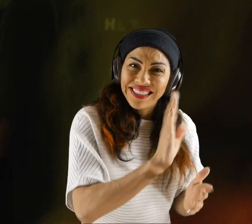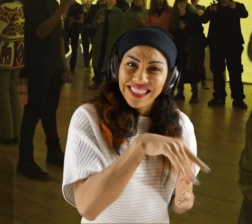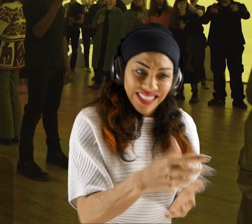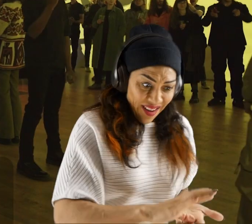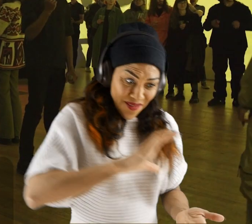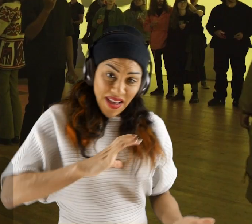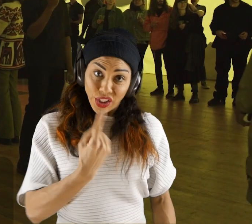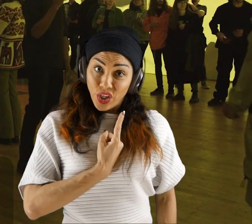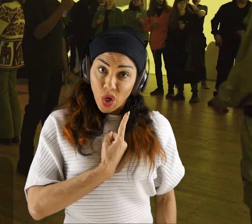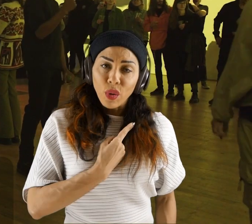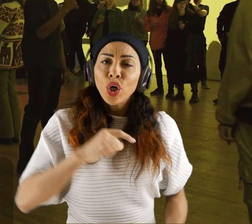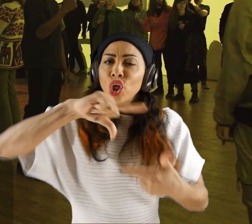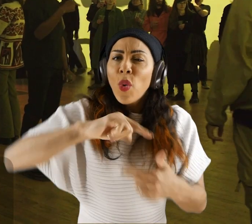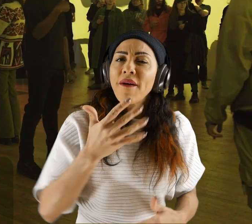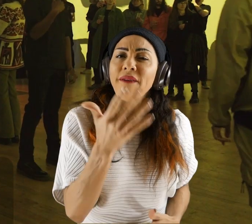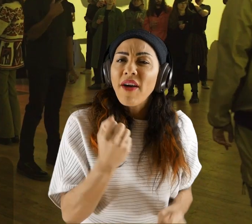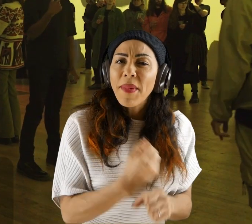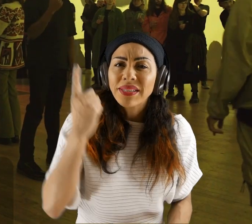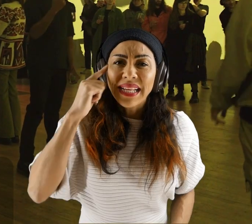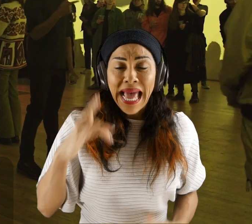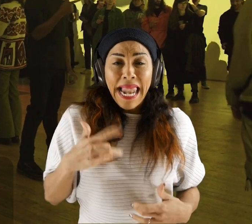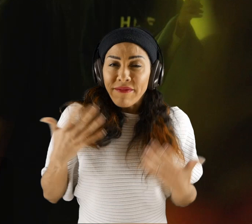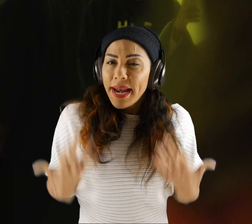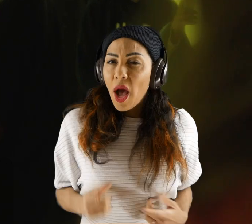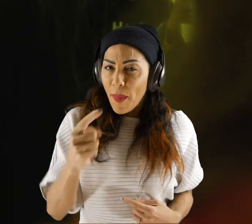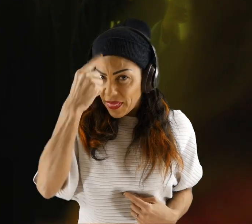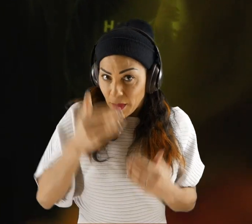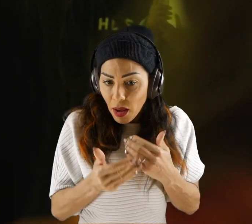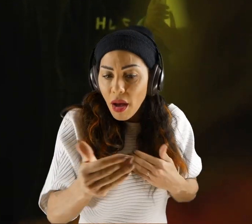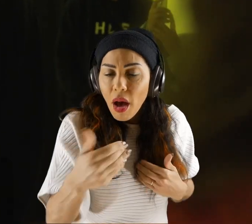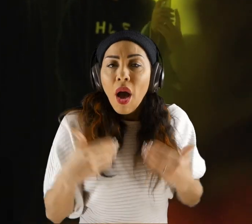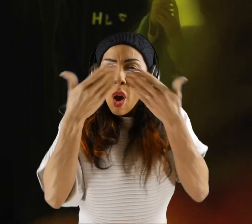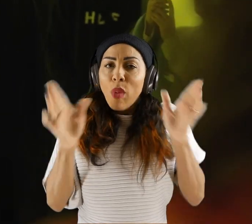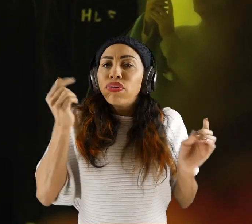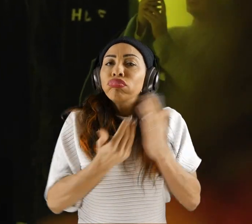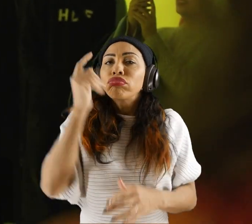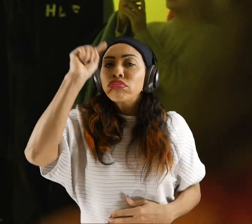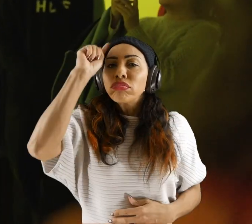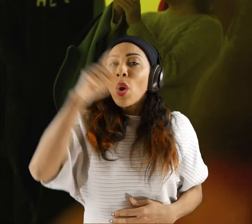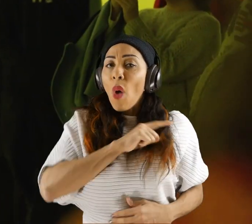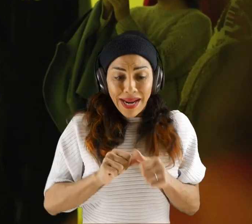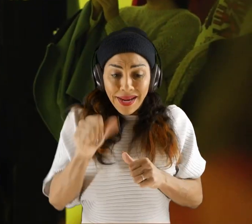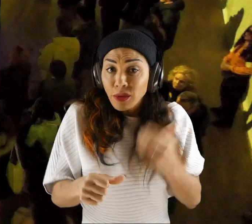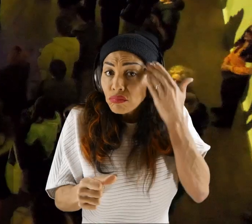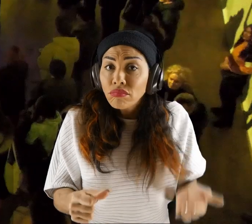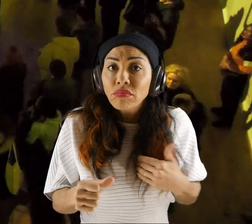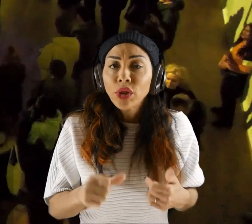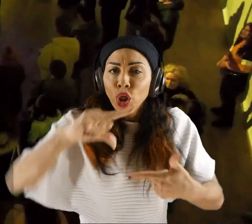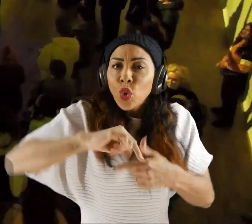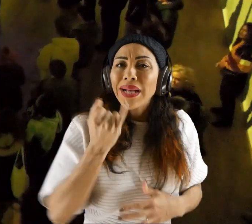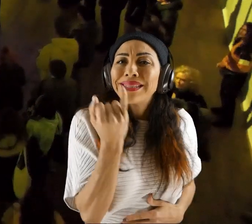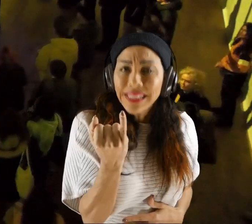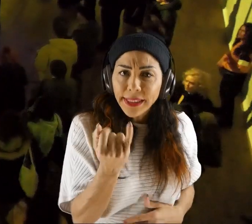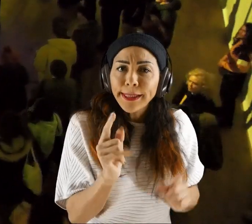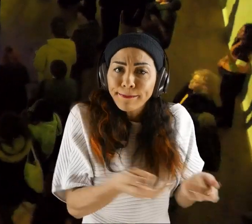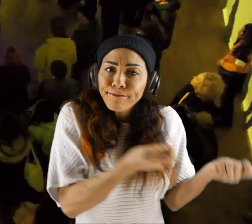you. Square five's making a lot of sense. Live in the now but still think ahead. Remain open to new ideas, cause nobody knows what's gonna come next. Now let's bring square